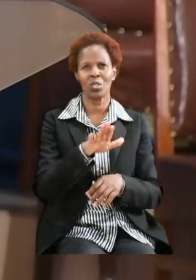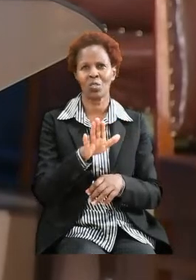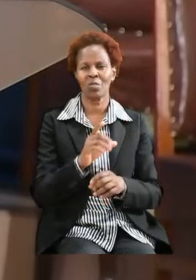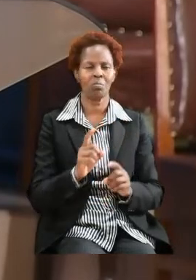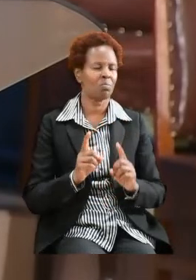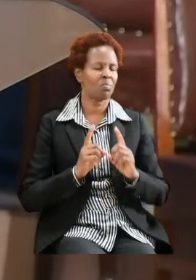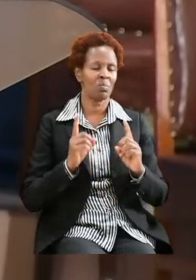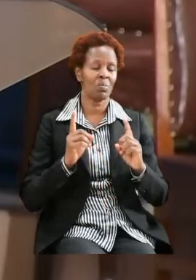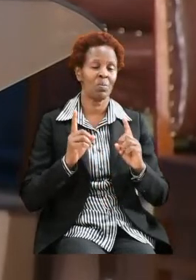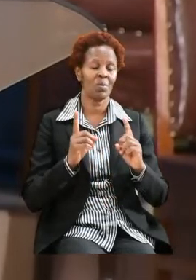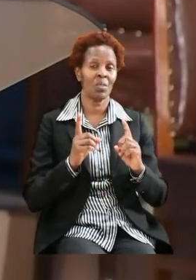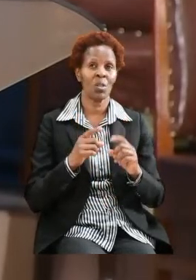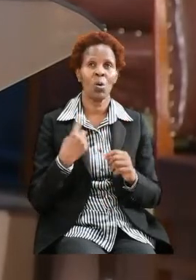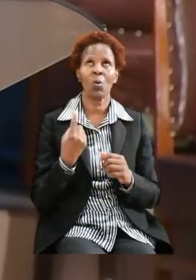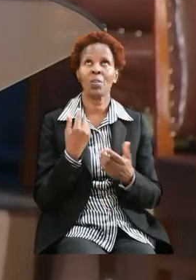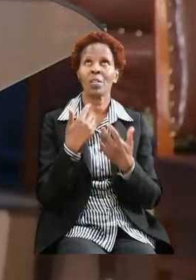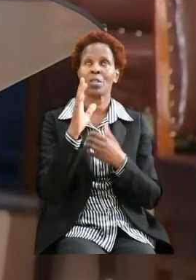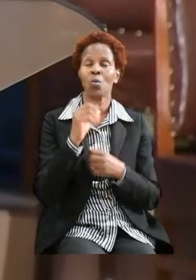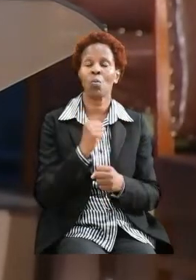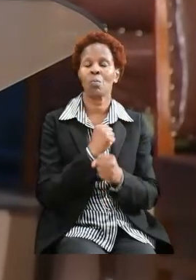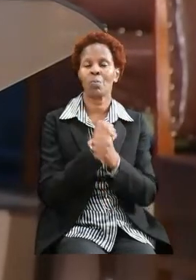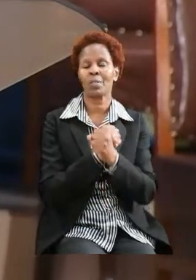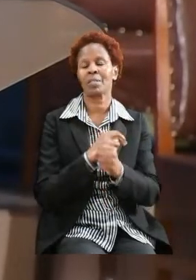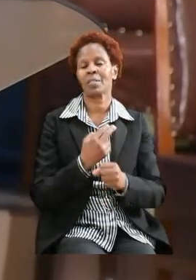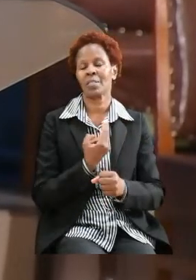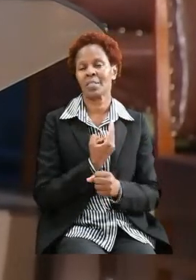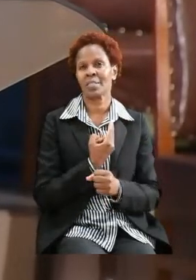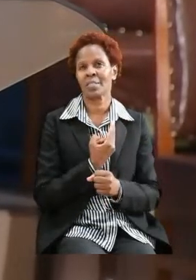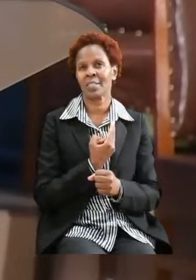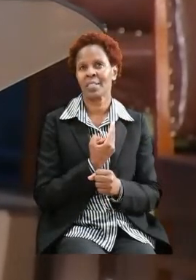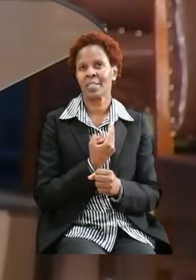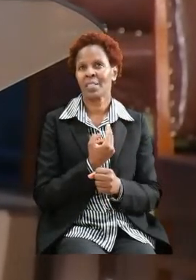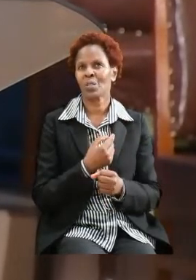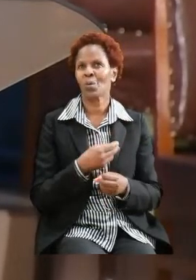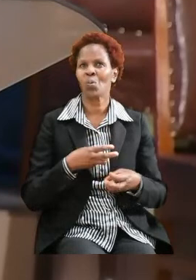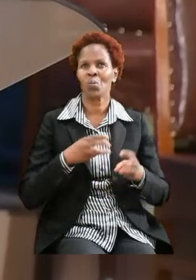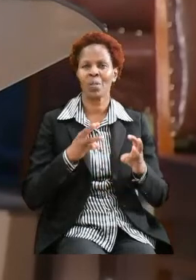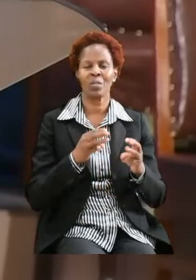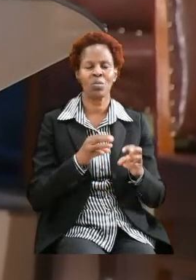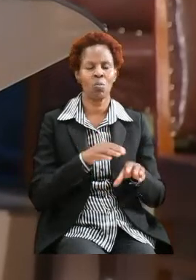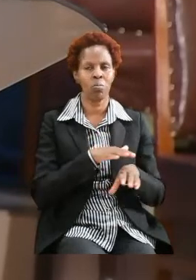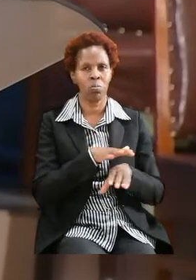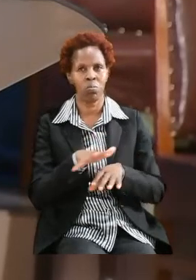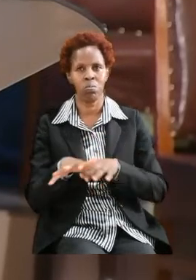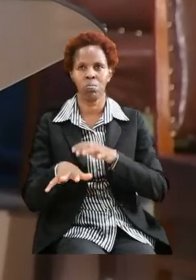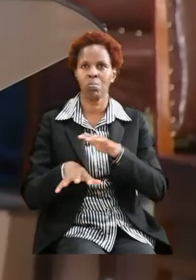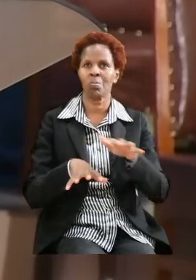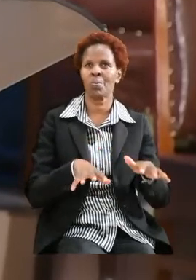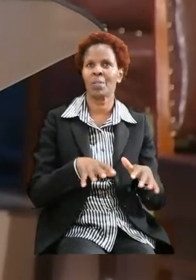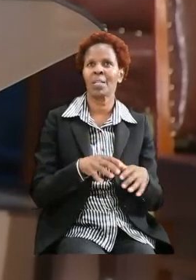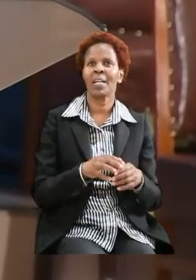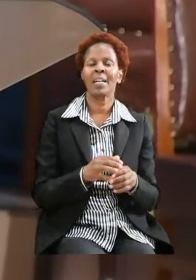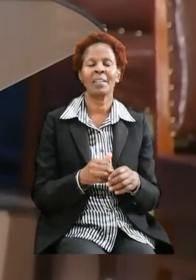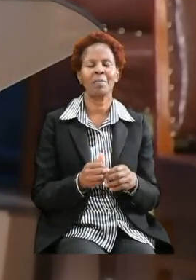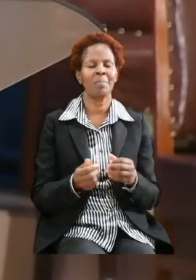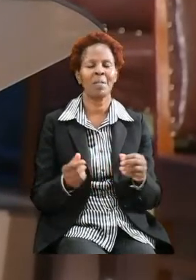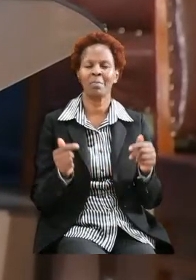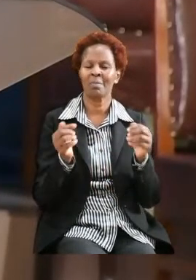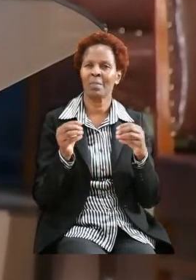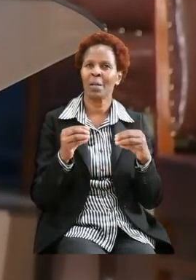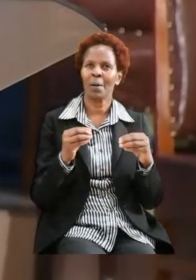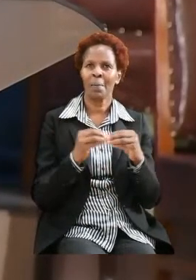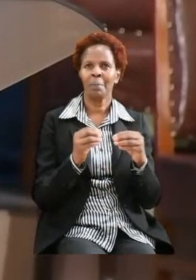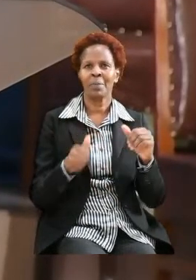shepherd to protect and guide them. It's their tendency to wander off and put themselves in danger. God, being